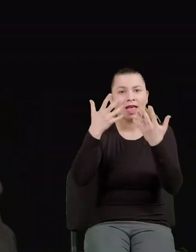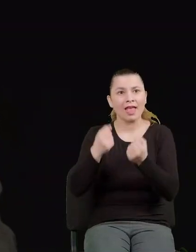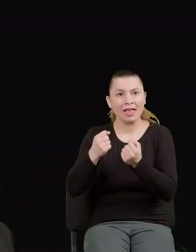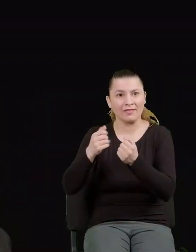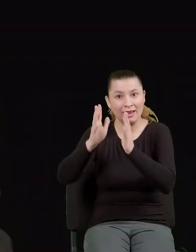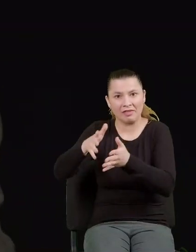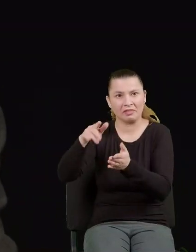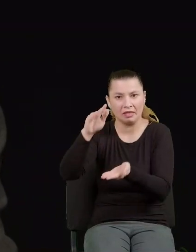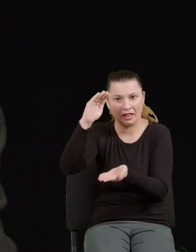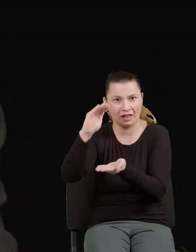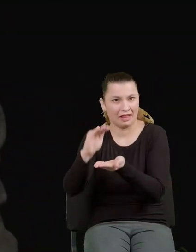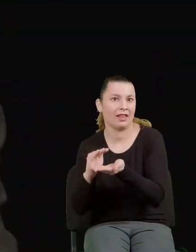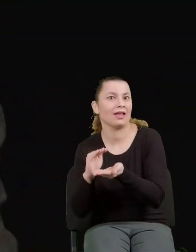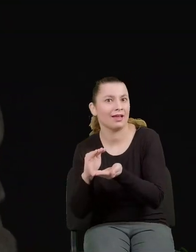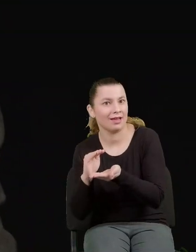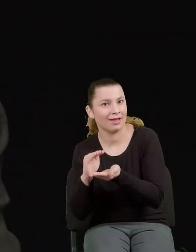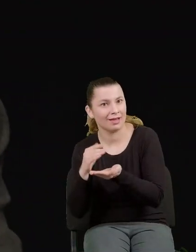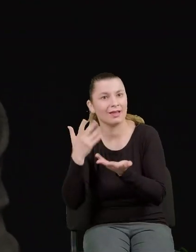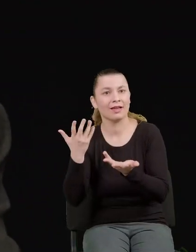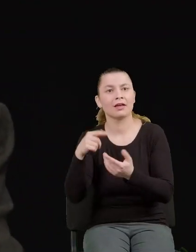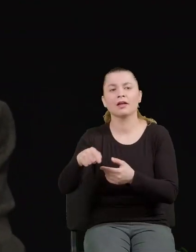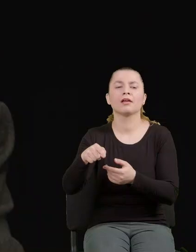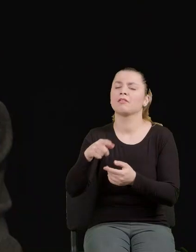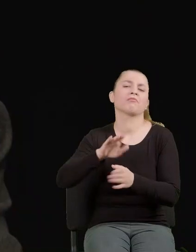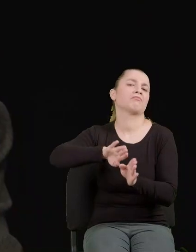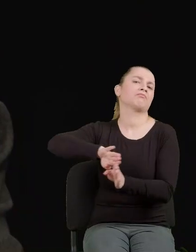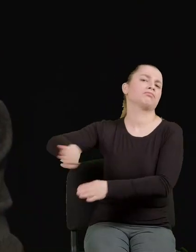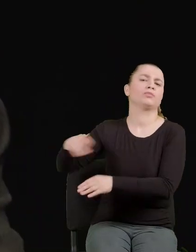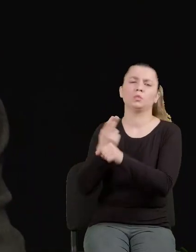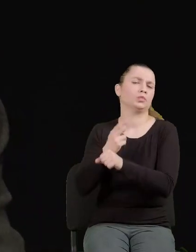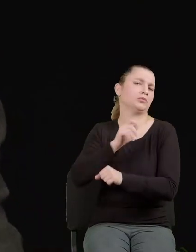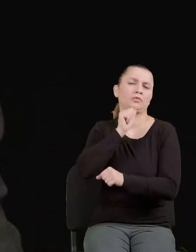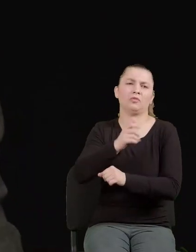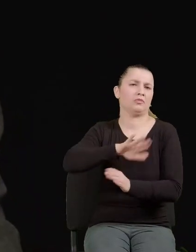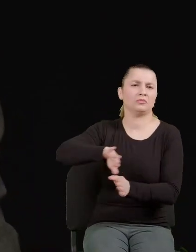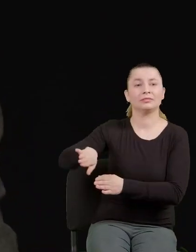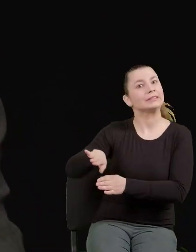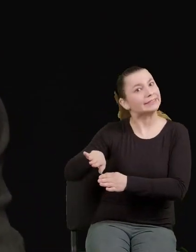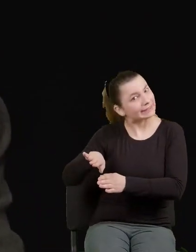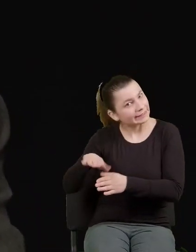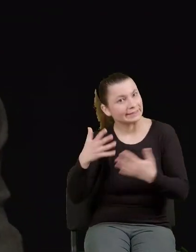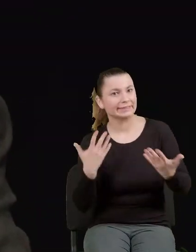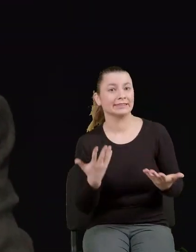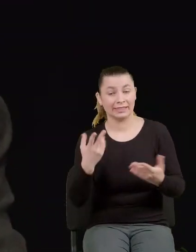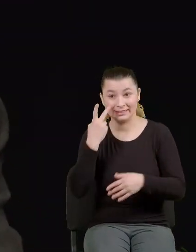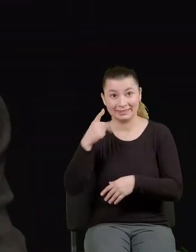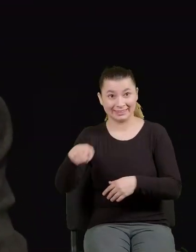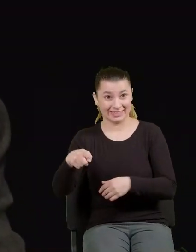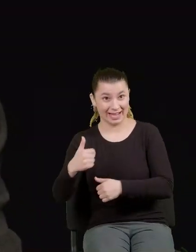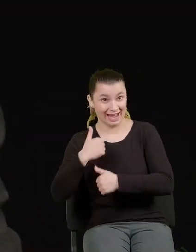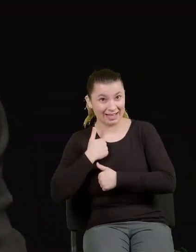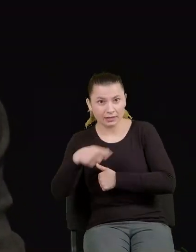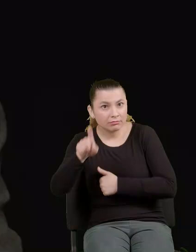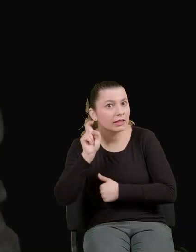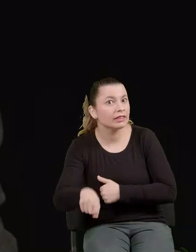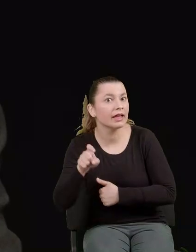fuels, then of course, from a military perspective, this is unsustainable. I mean, it is something that has to be addressed within the planning